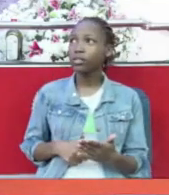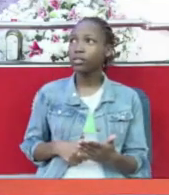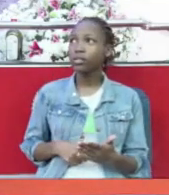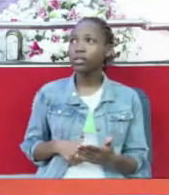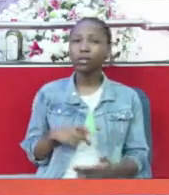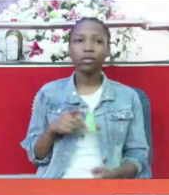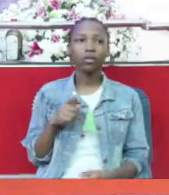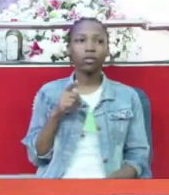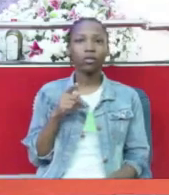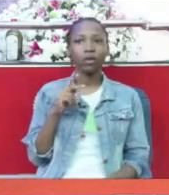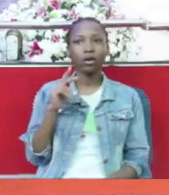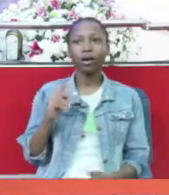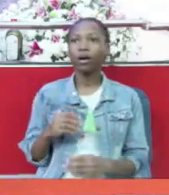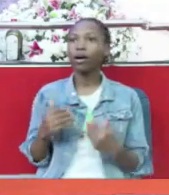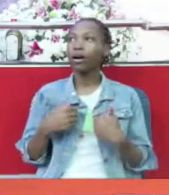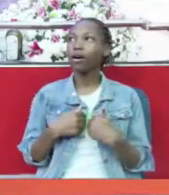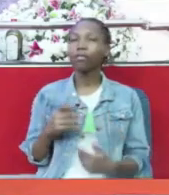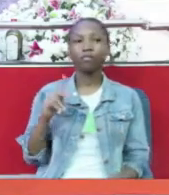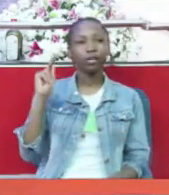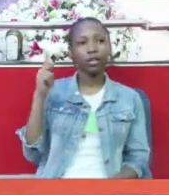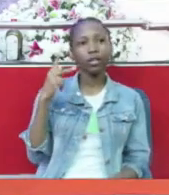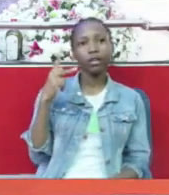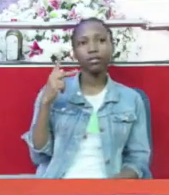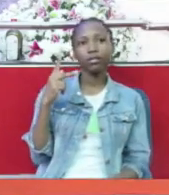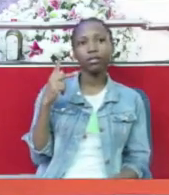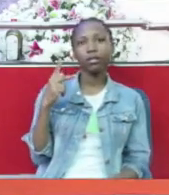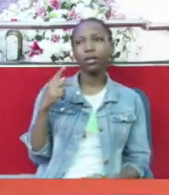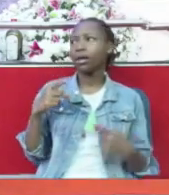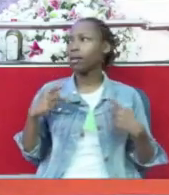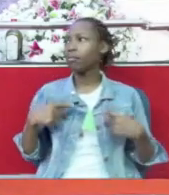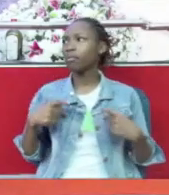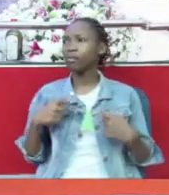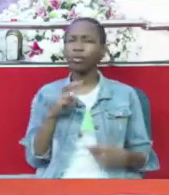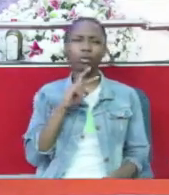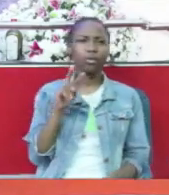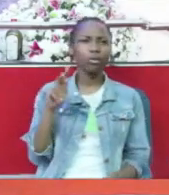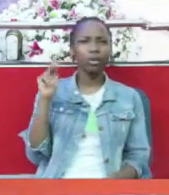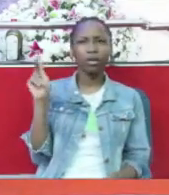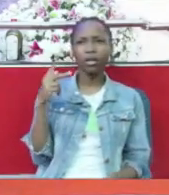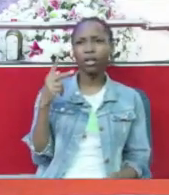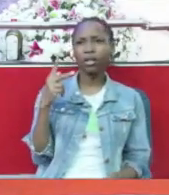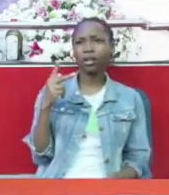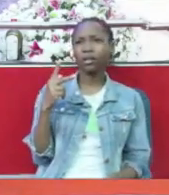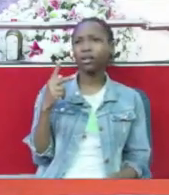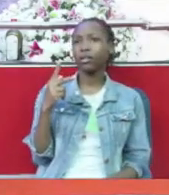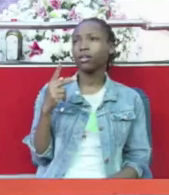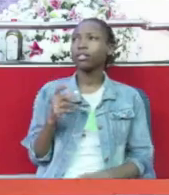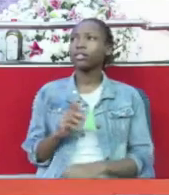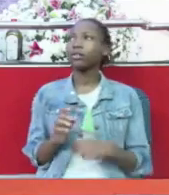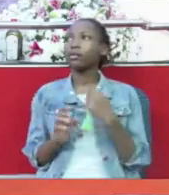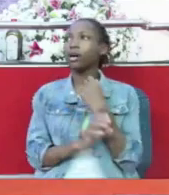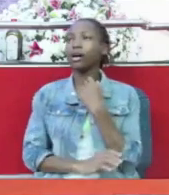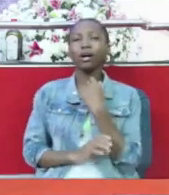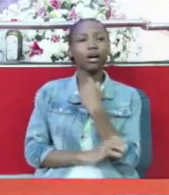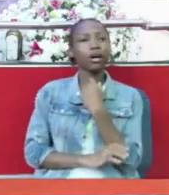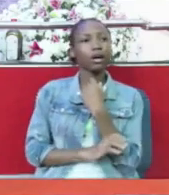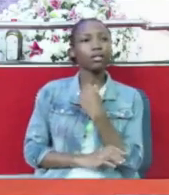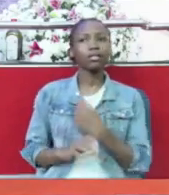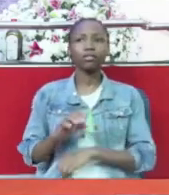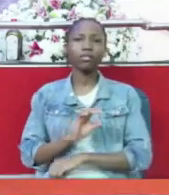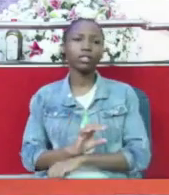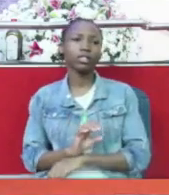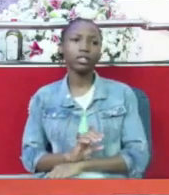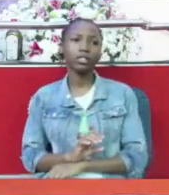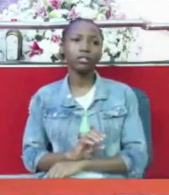Kenya. And actually people are looking at Kenya as a country that will shape world Christianity for a minimum of the next 200